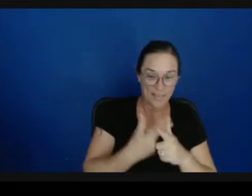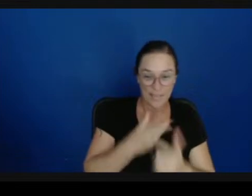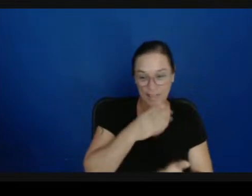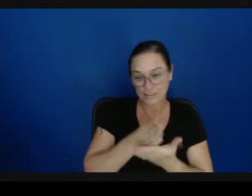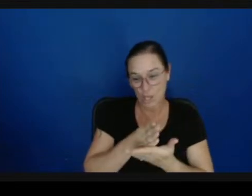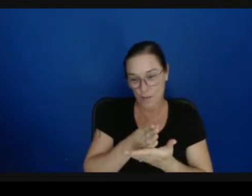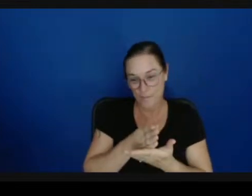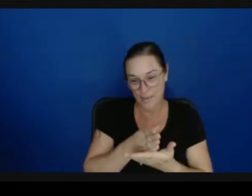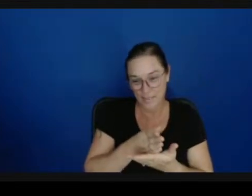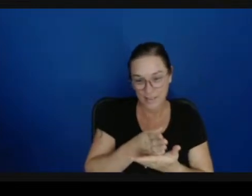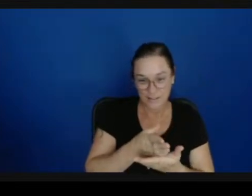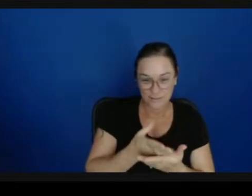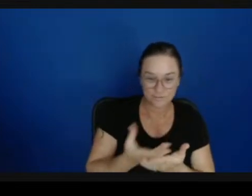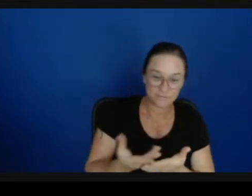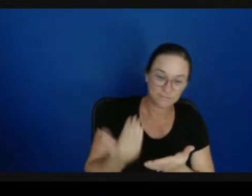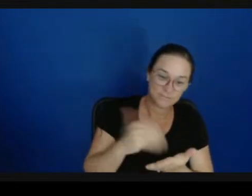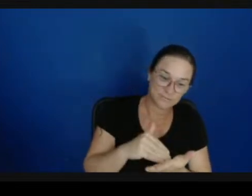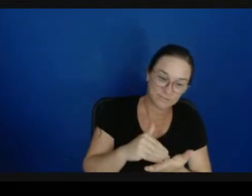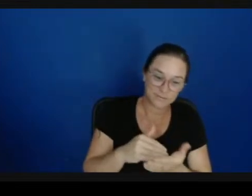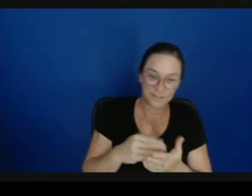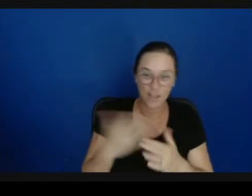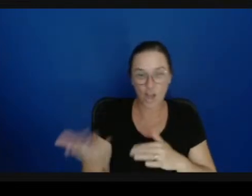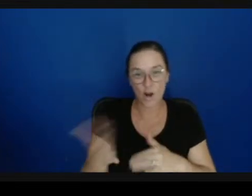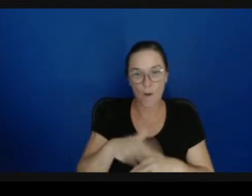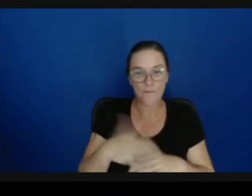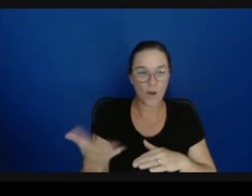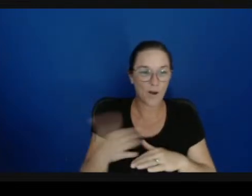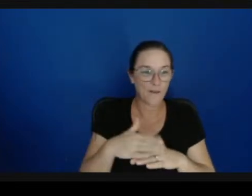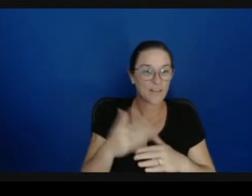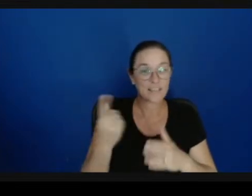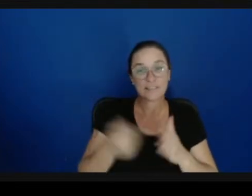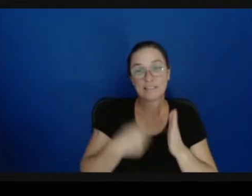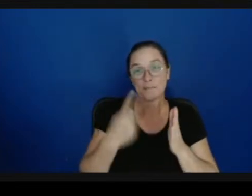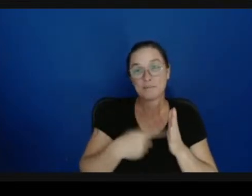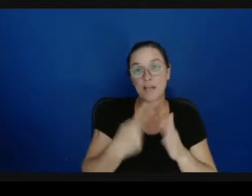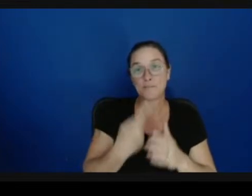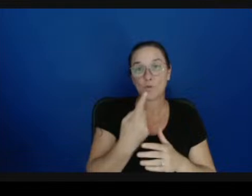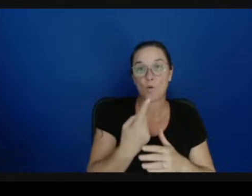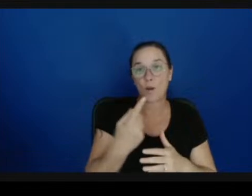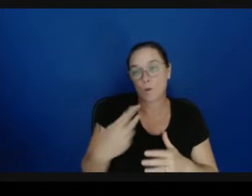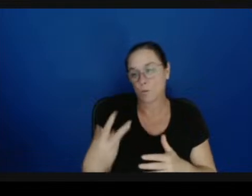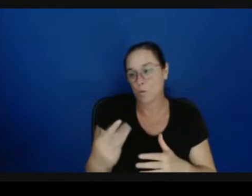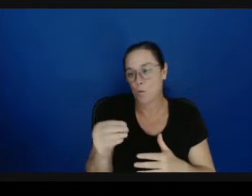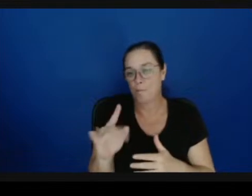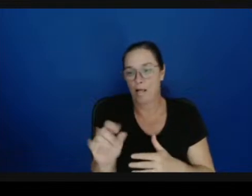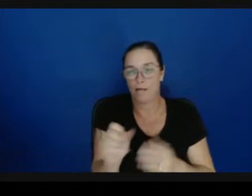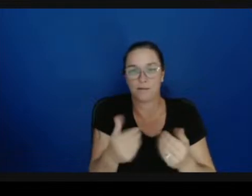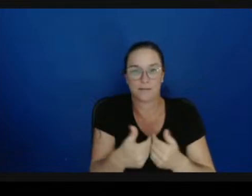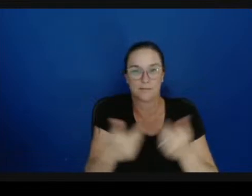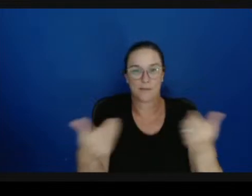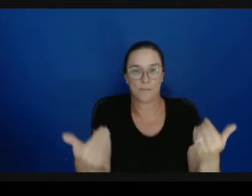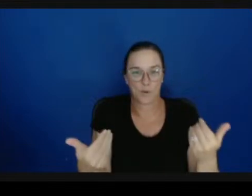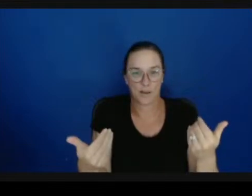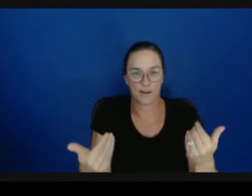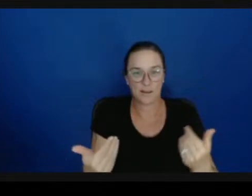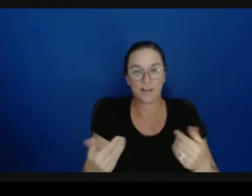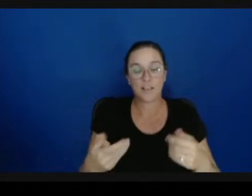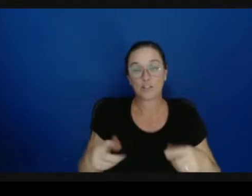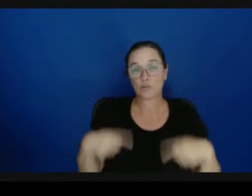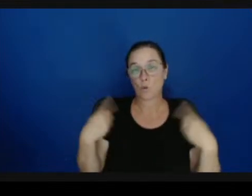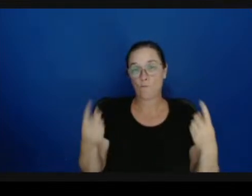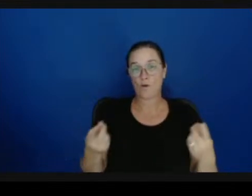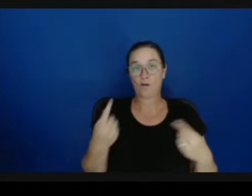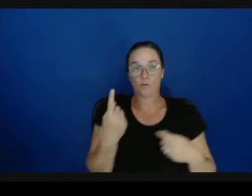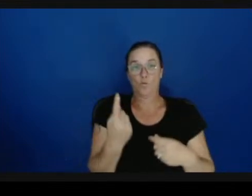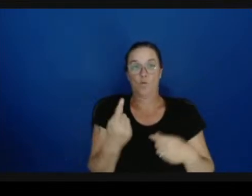start again. Sometimes they start again like a mile or two away, and that's what we have not seen here. They've started up again all in the same spot, and that's what's interesting to